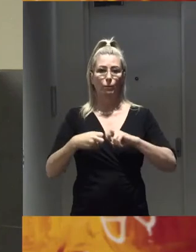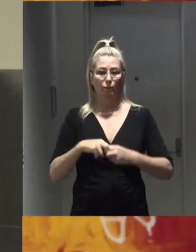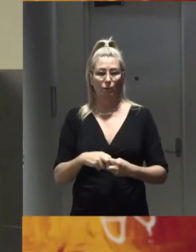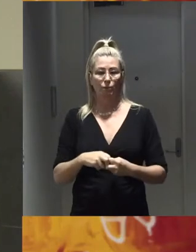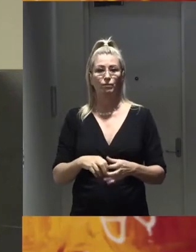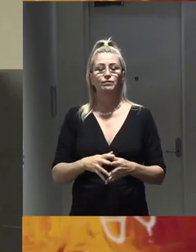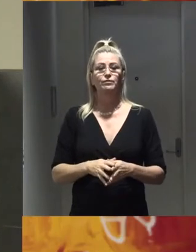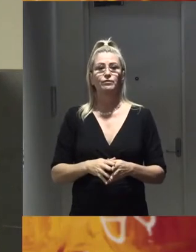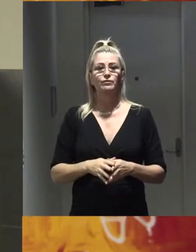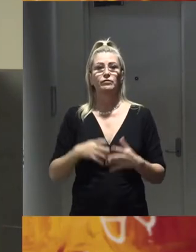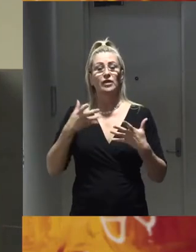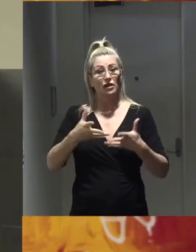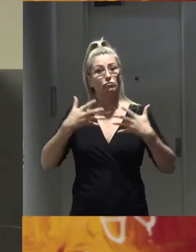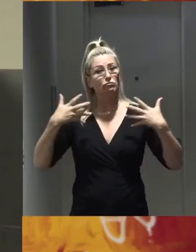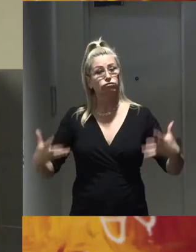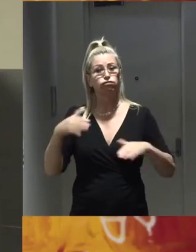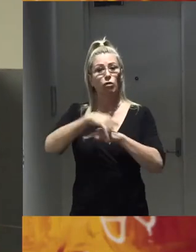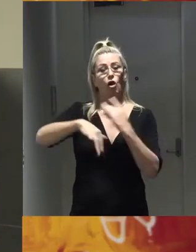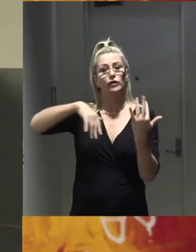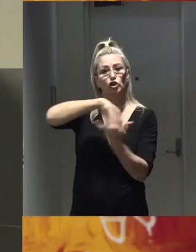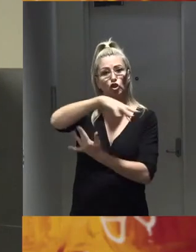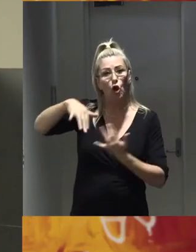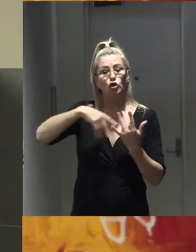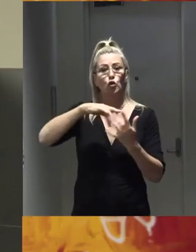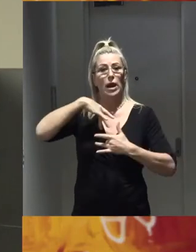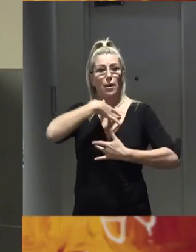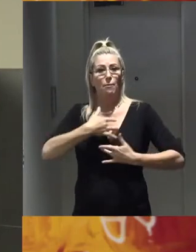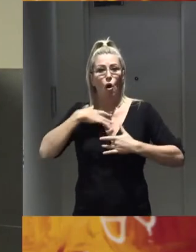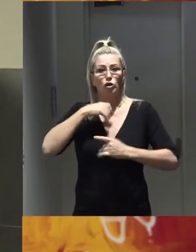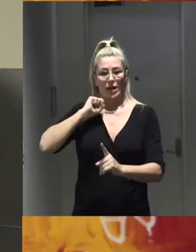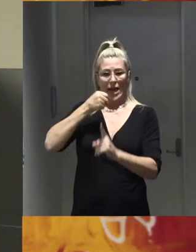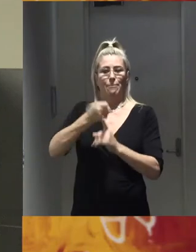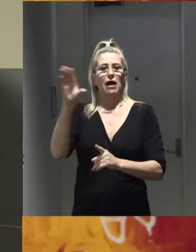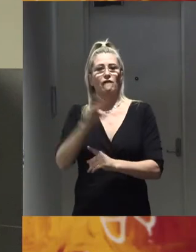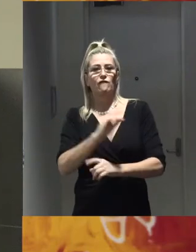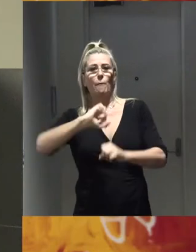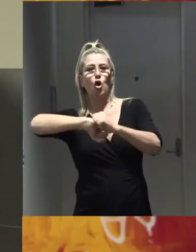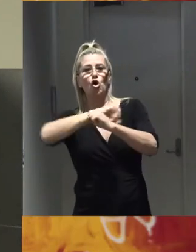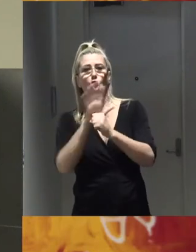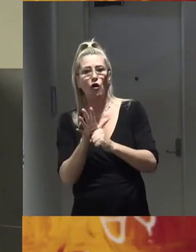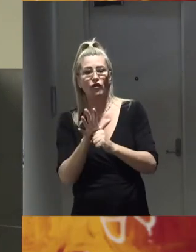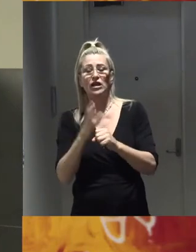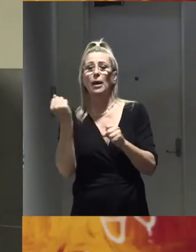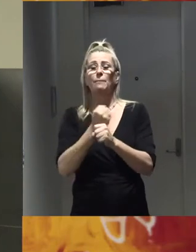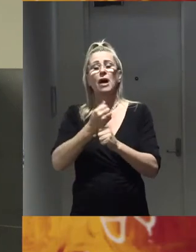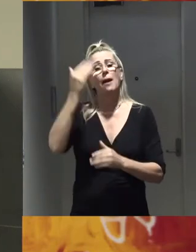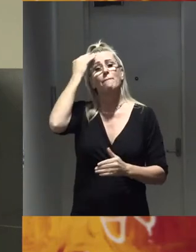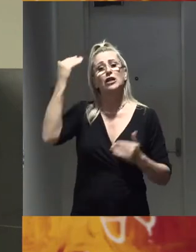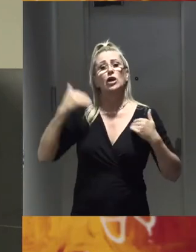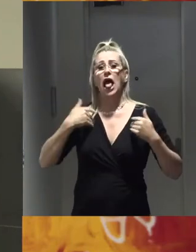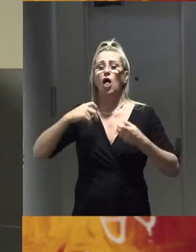heavy social and emotional toll of COVID-19 has seen an escalation of mental health